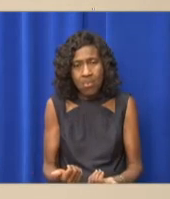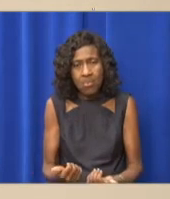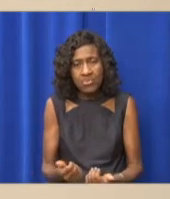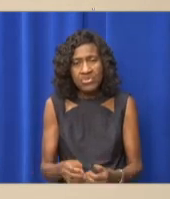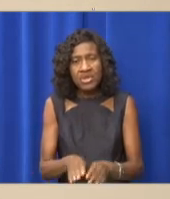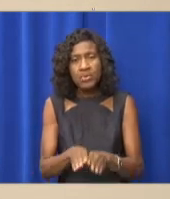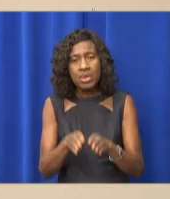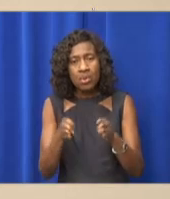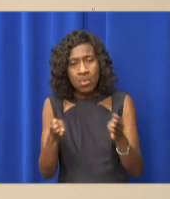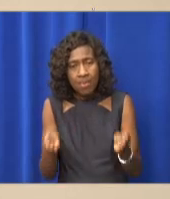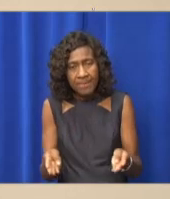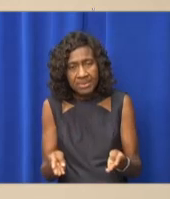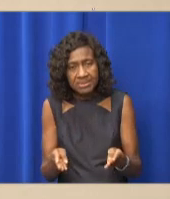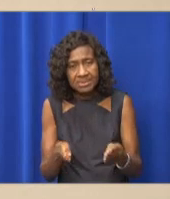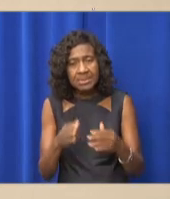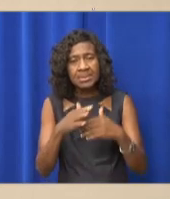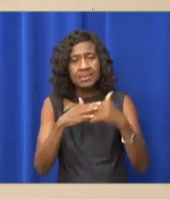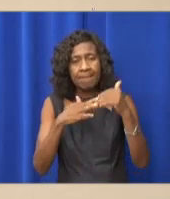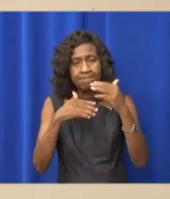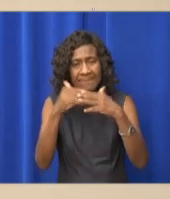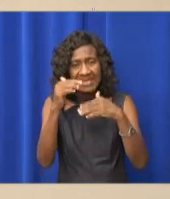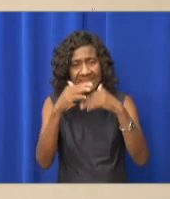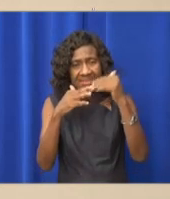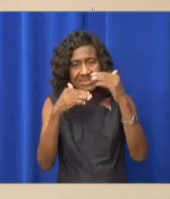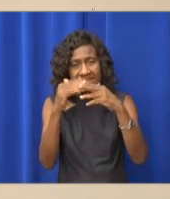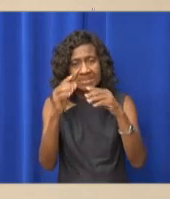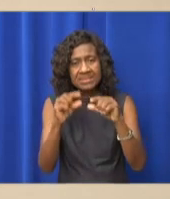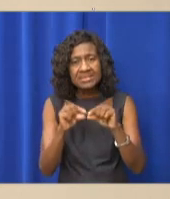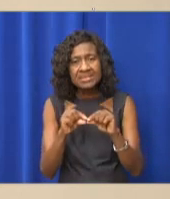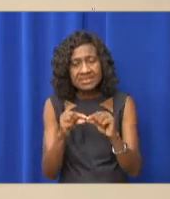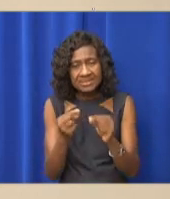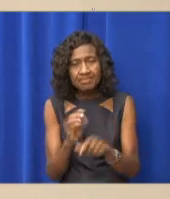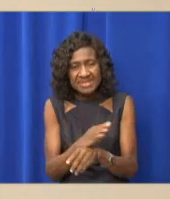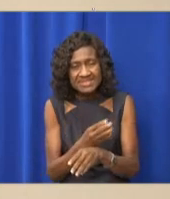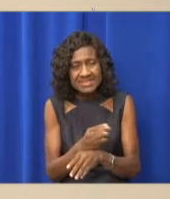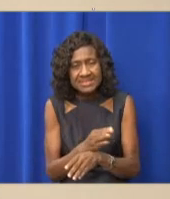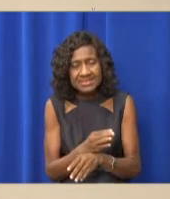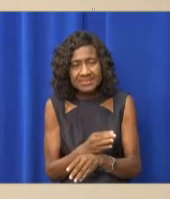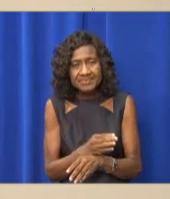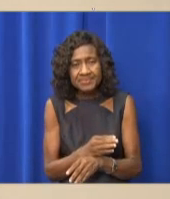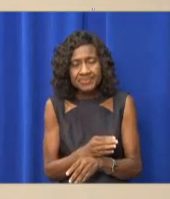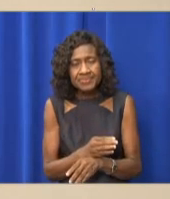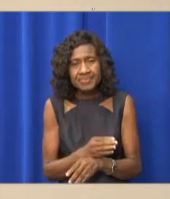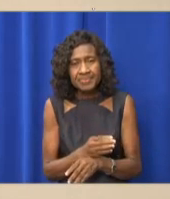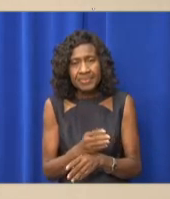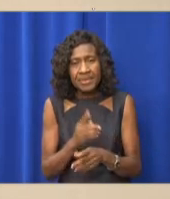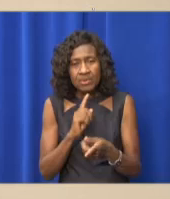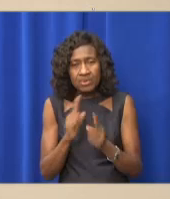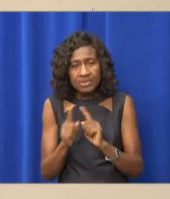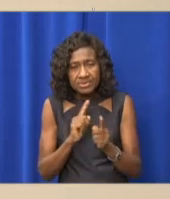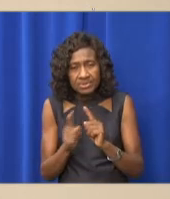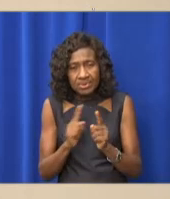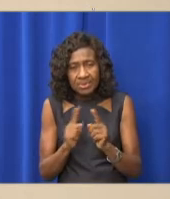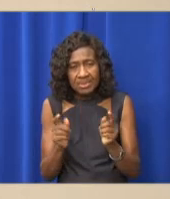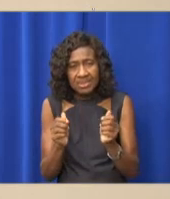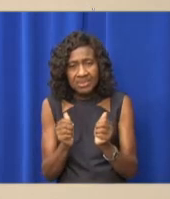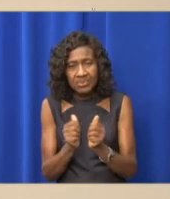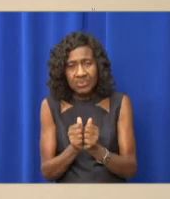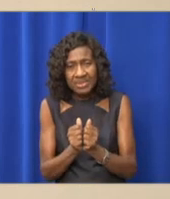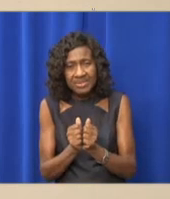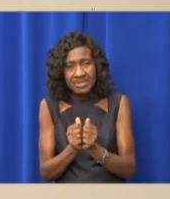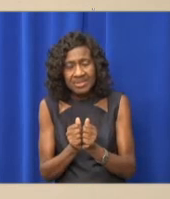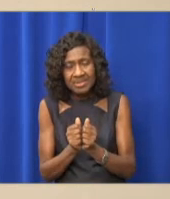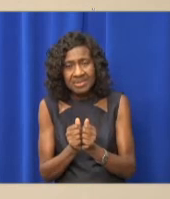have been, in the last week or so, engaged in discussions with developers, with the